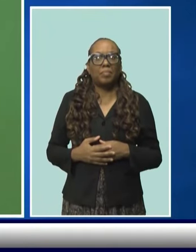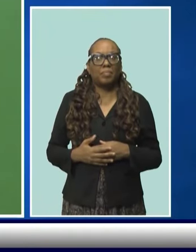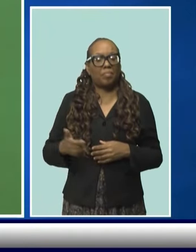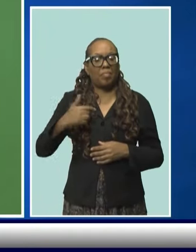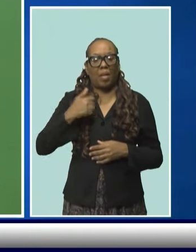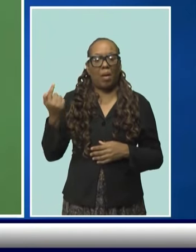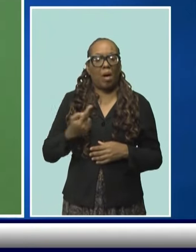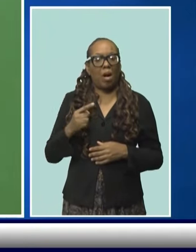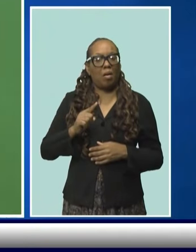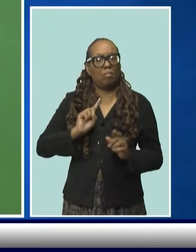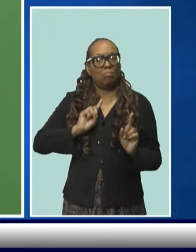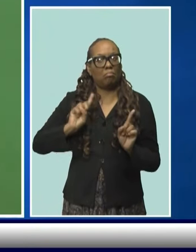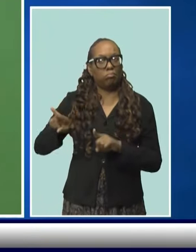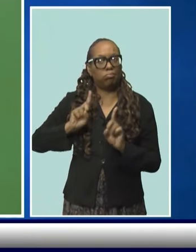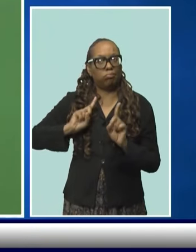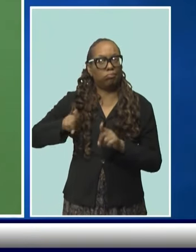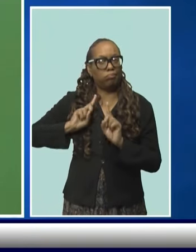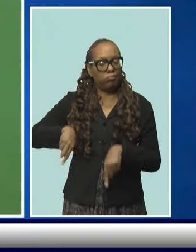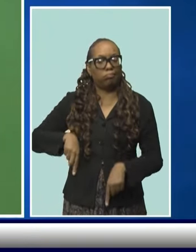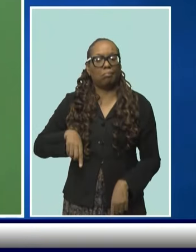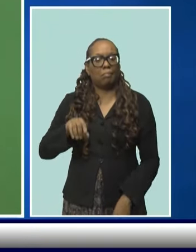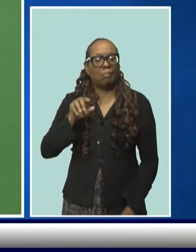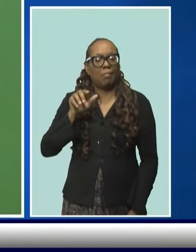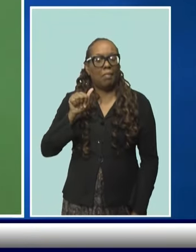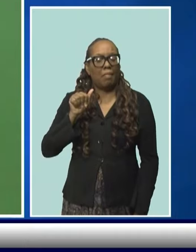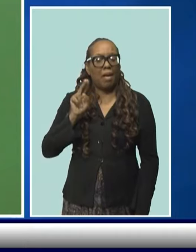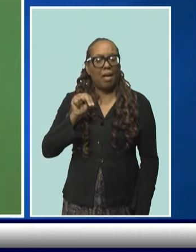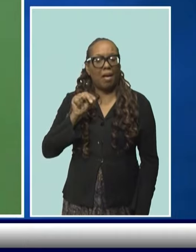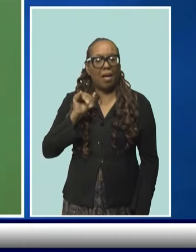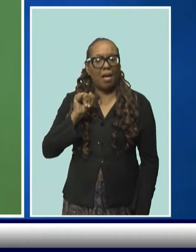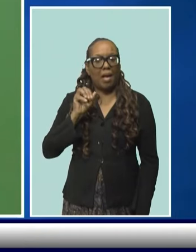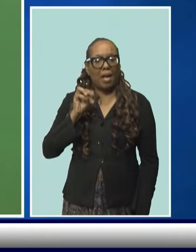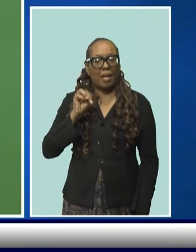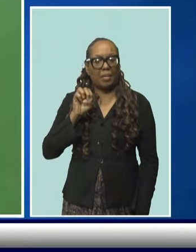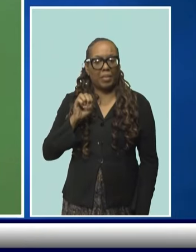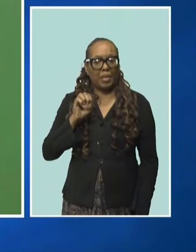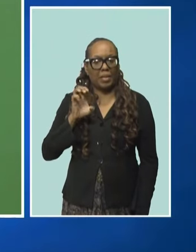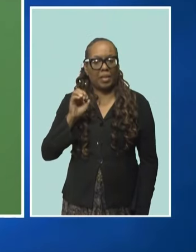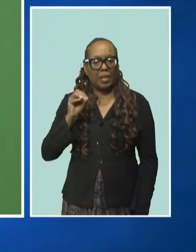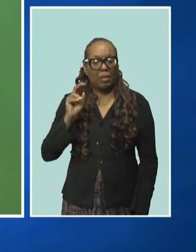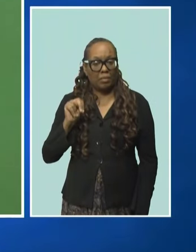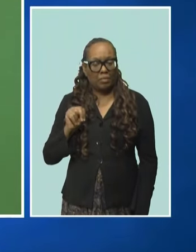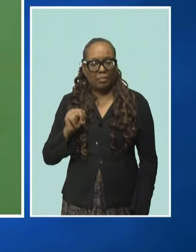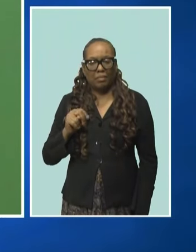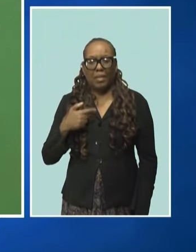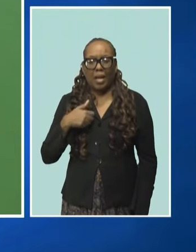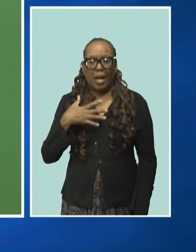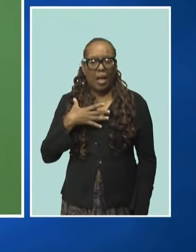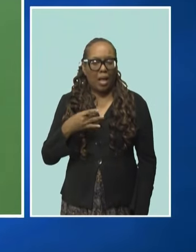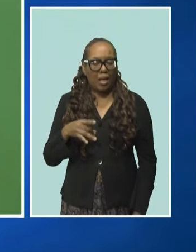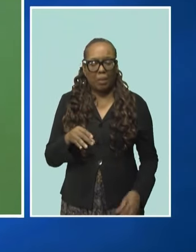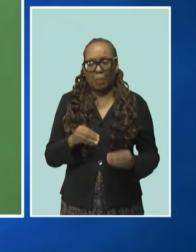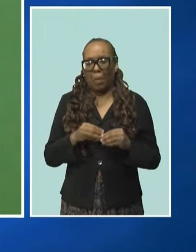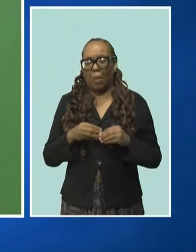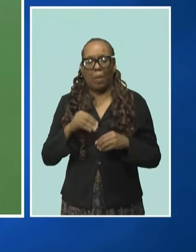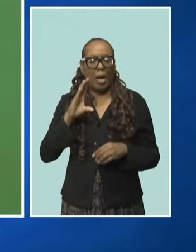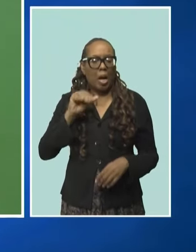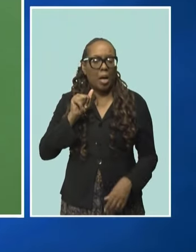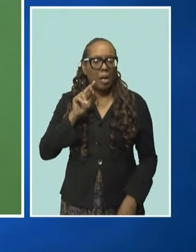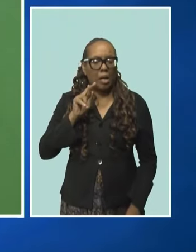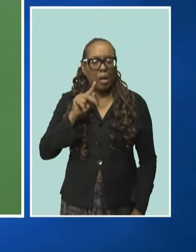Con, which is kind of very suited to my taste in the more cartoon-esque kind of